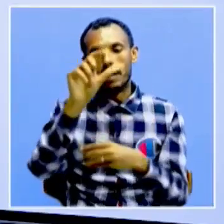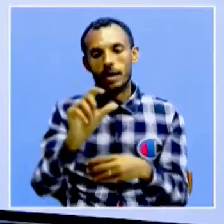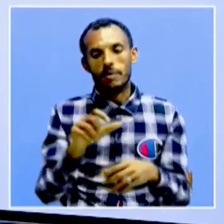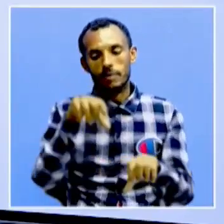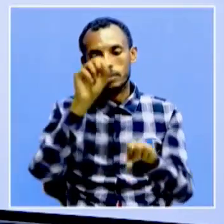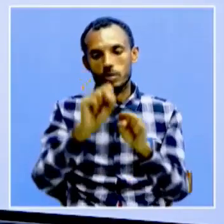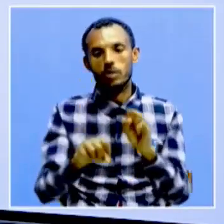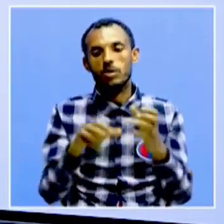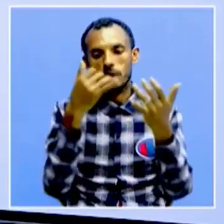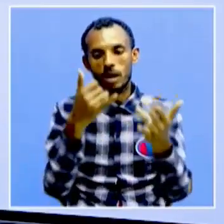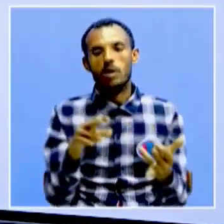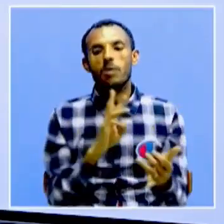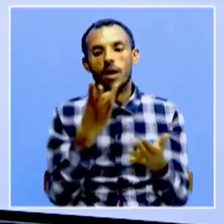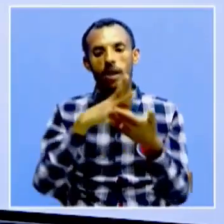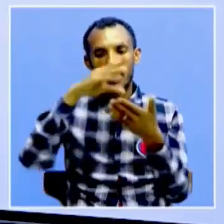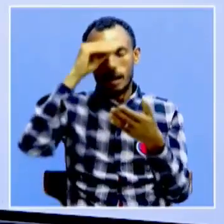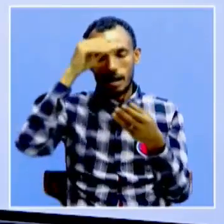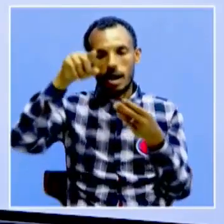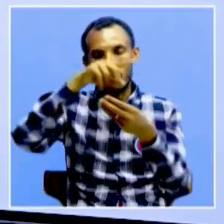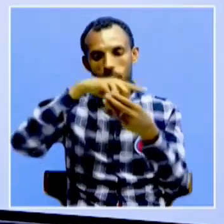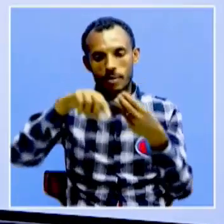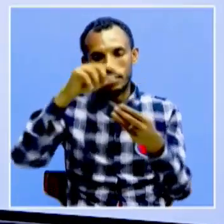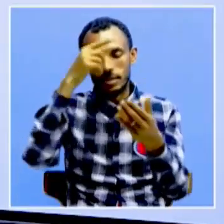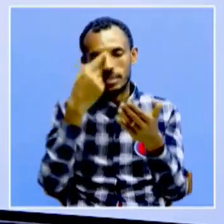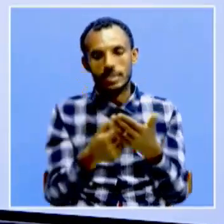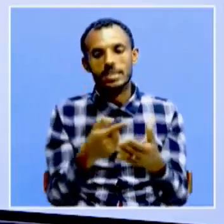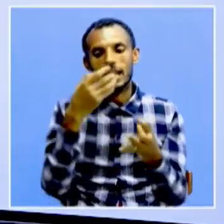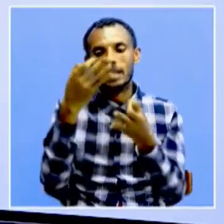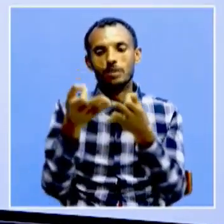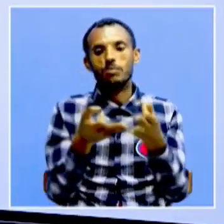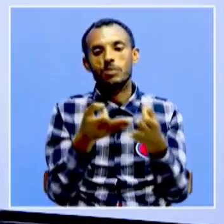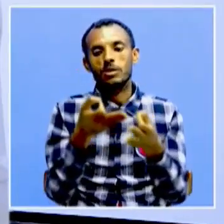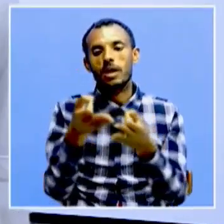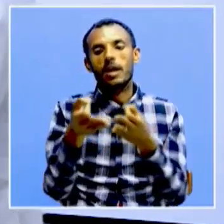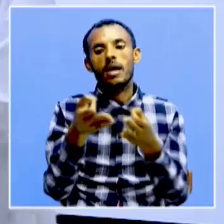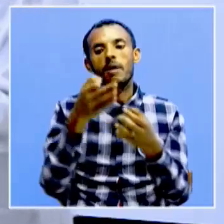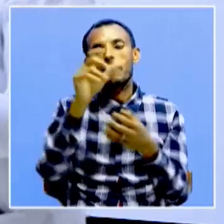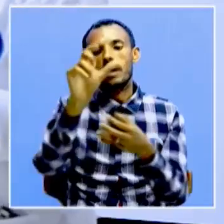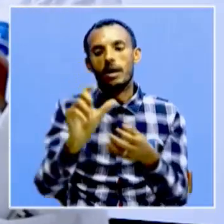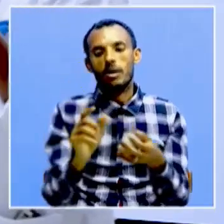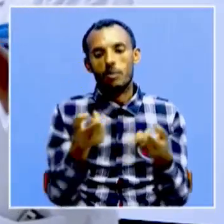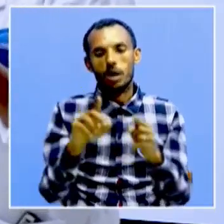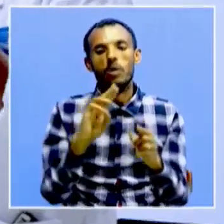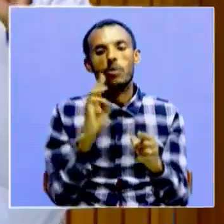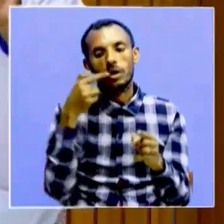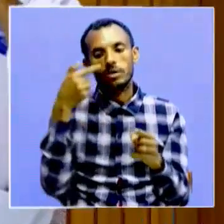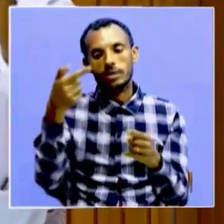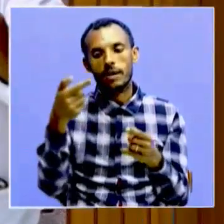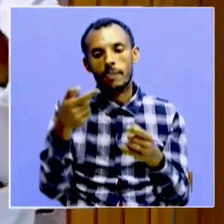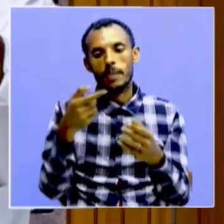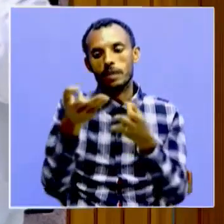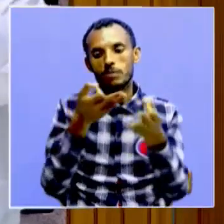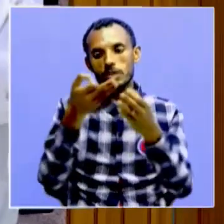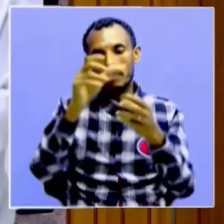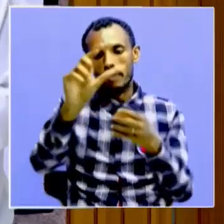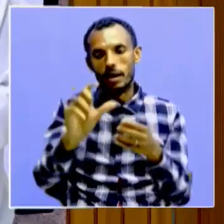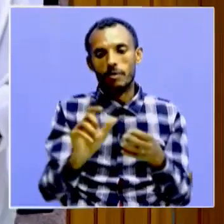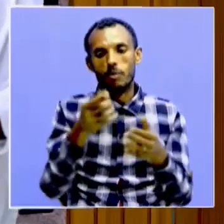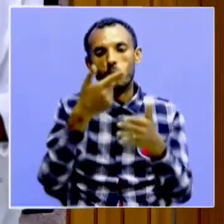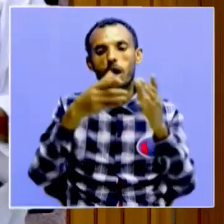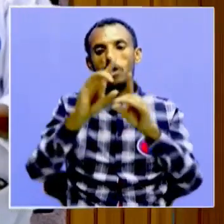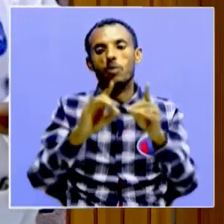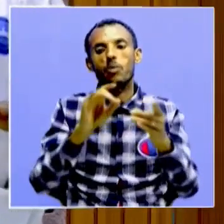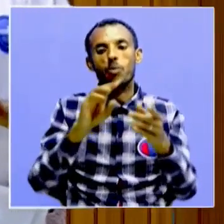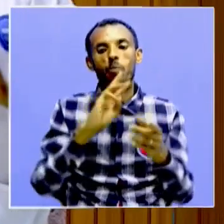So today we're going to discuss about this expository paragraph. When we say expository paragraph, what do we mean?